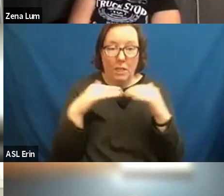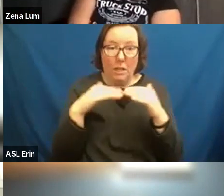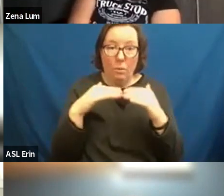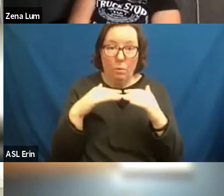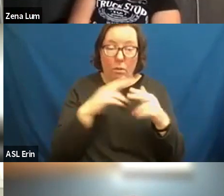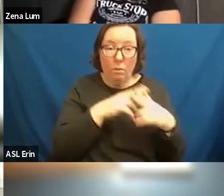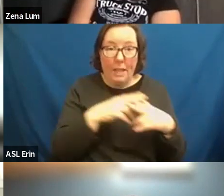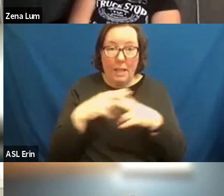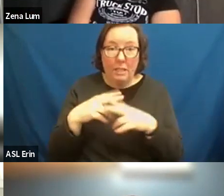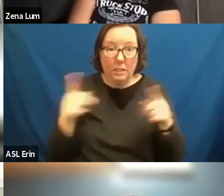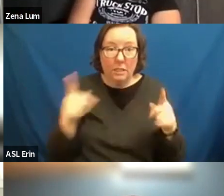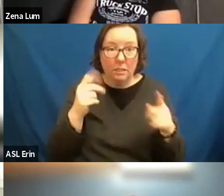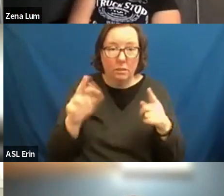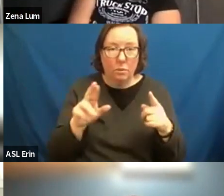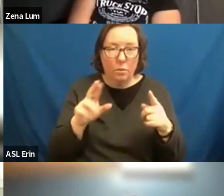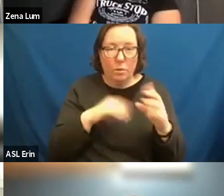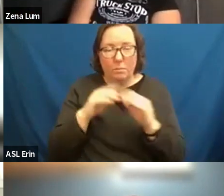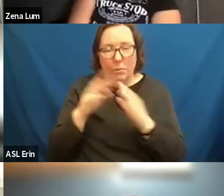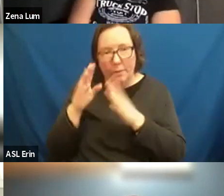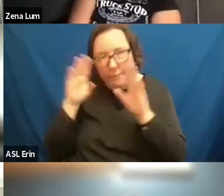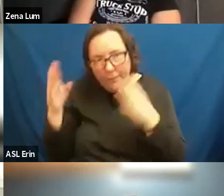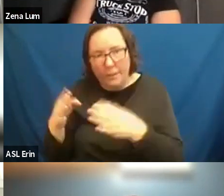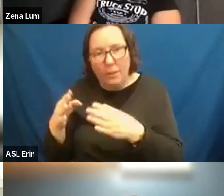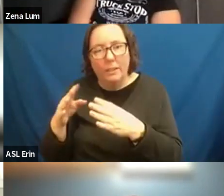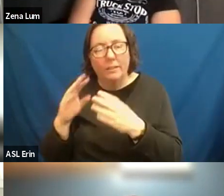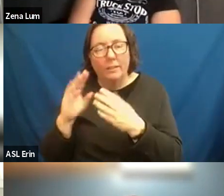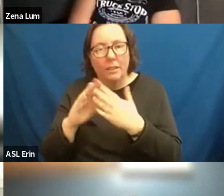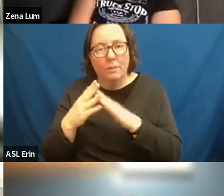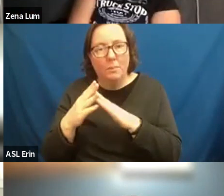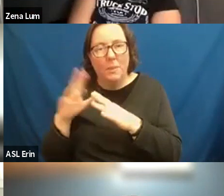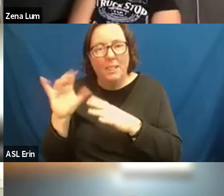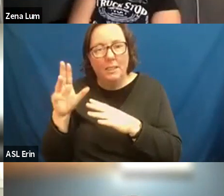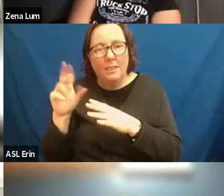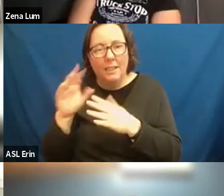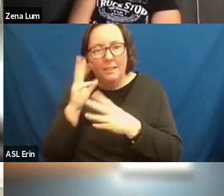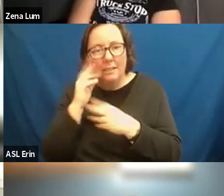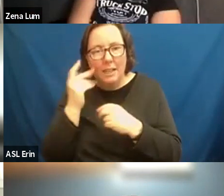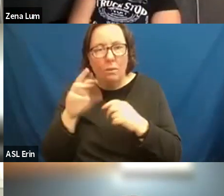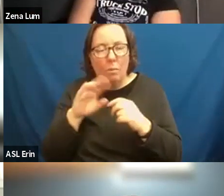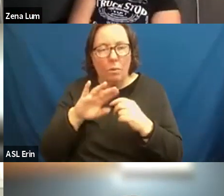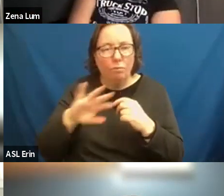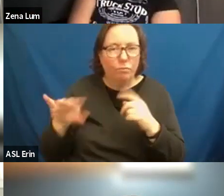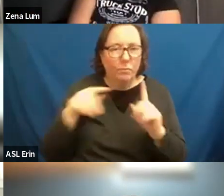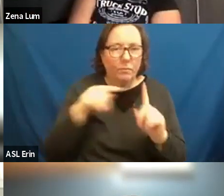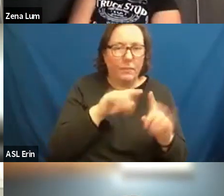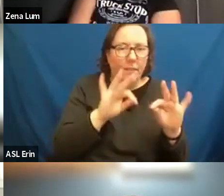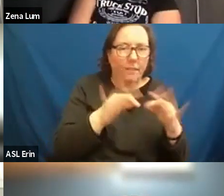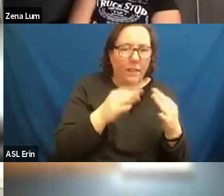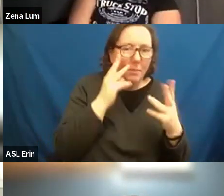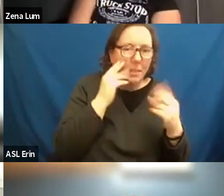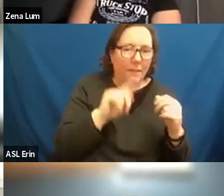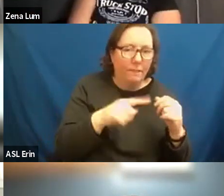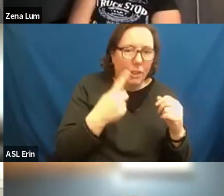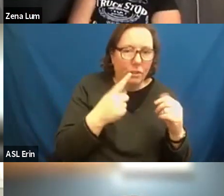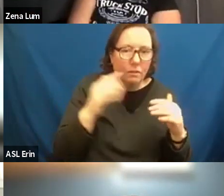data weighted more heavily than the individual family data is, or are there certain